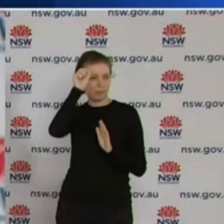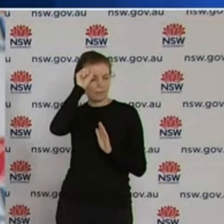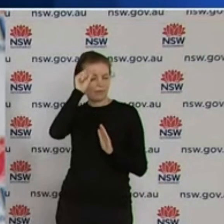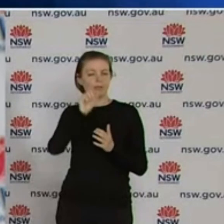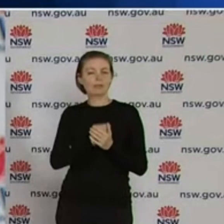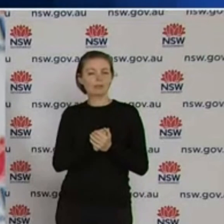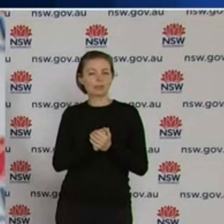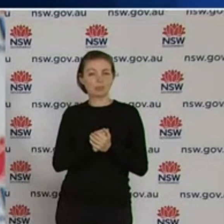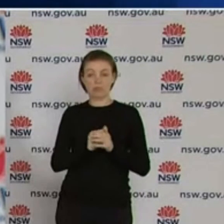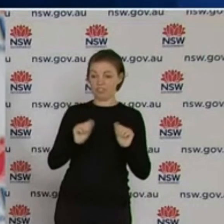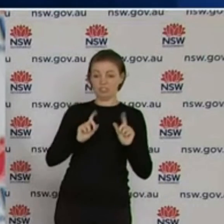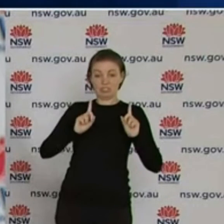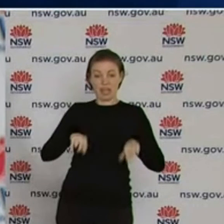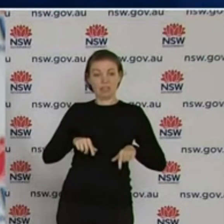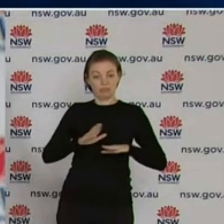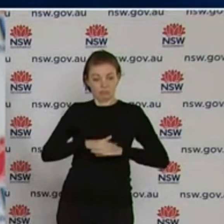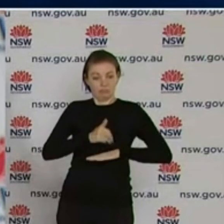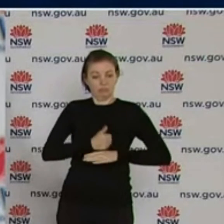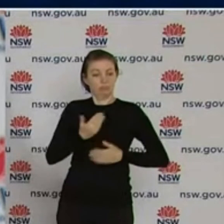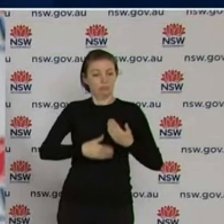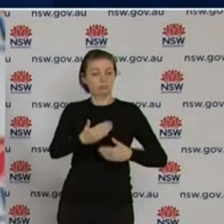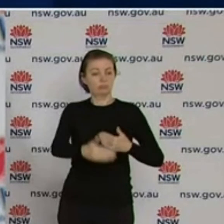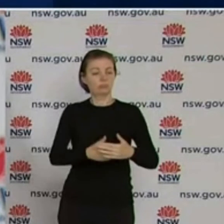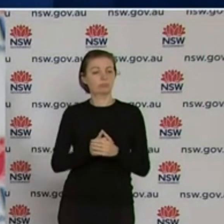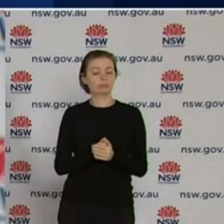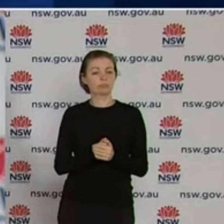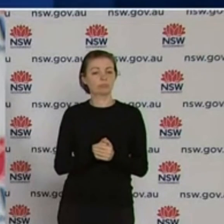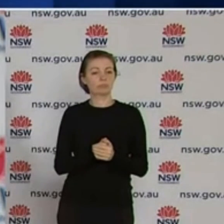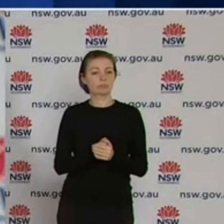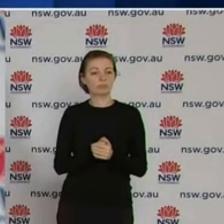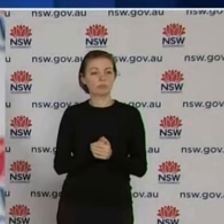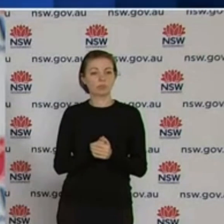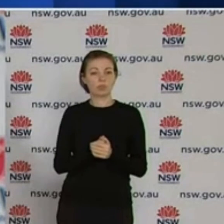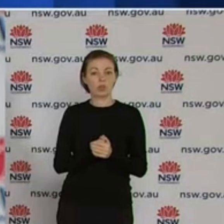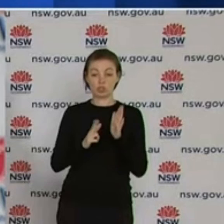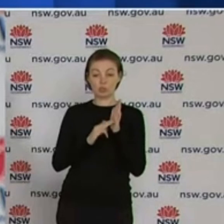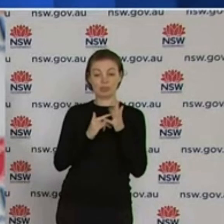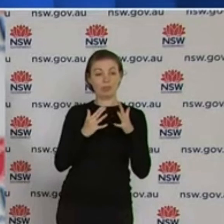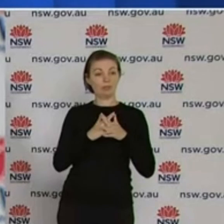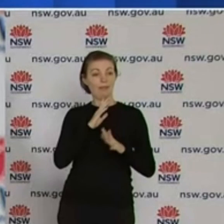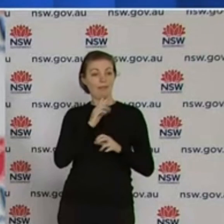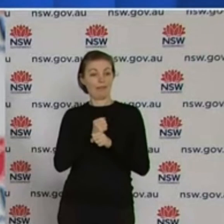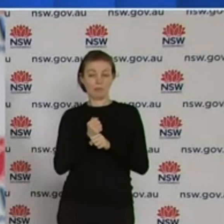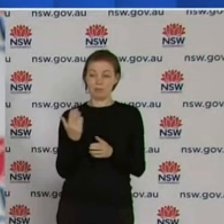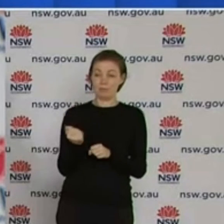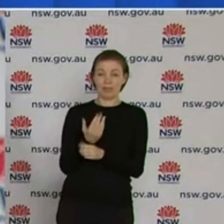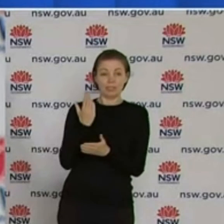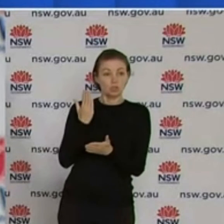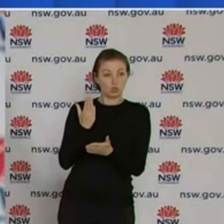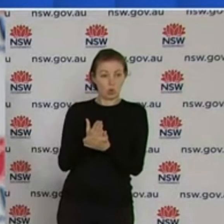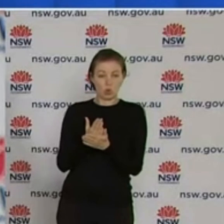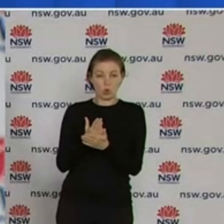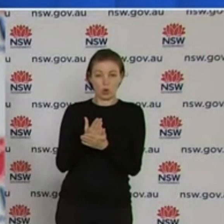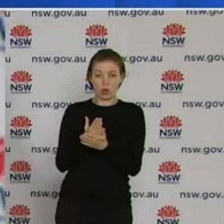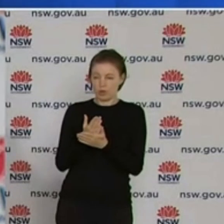have already started to kick in. And we made sure as a government that we used the language the clinicians used in